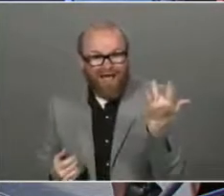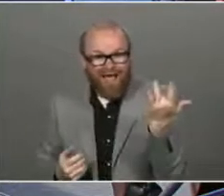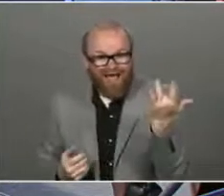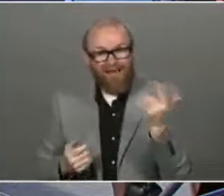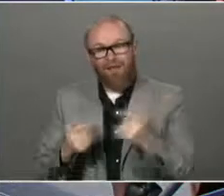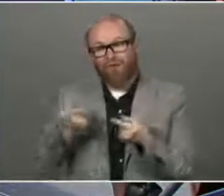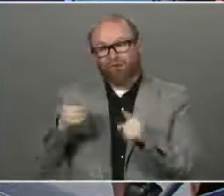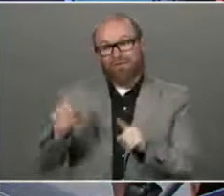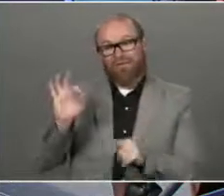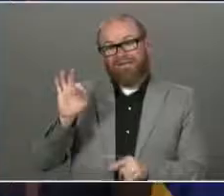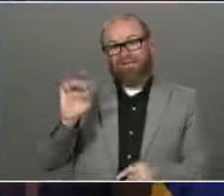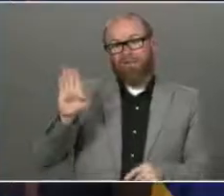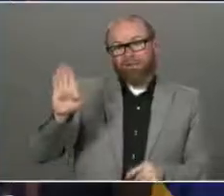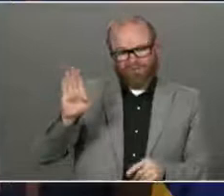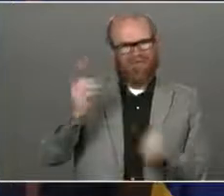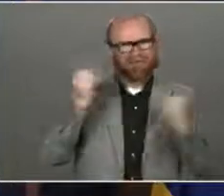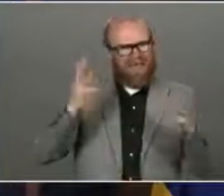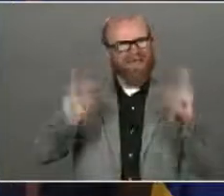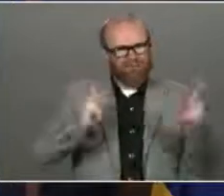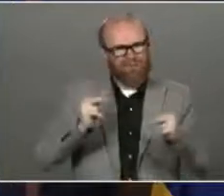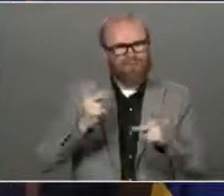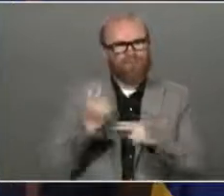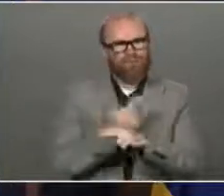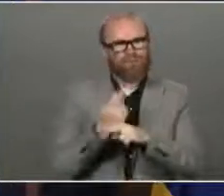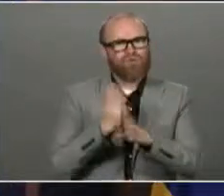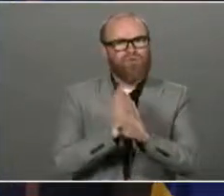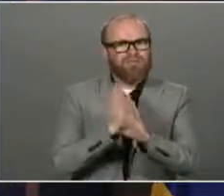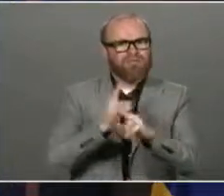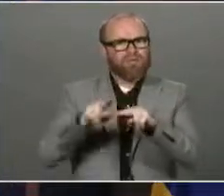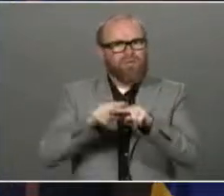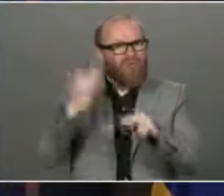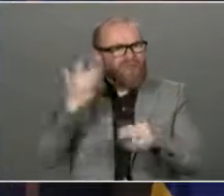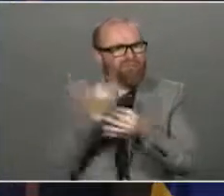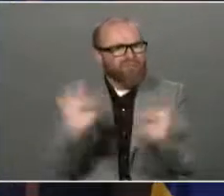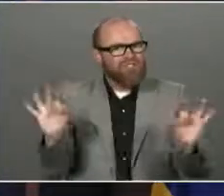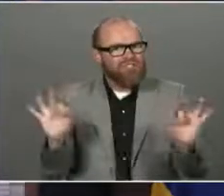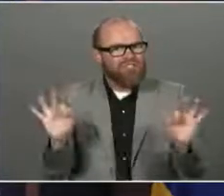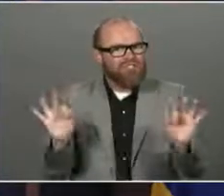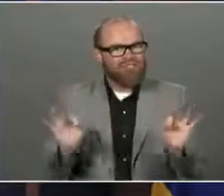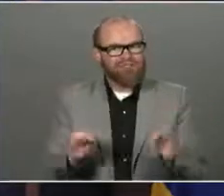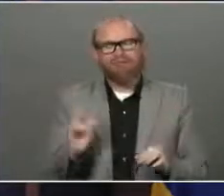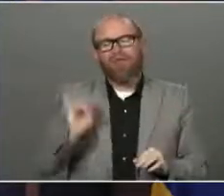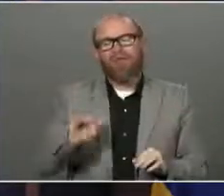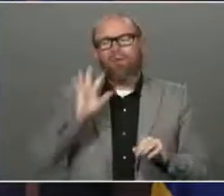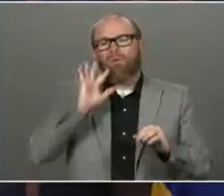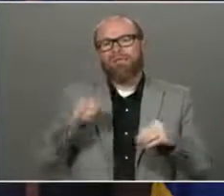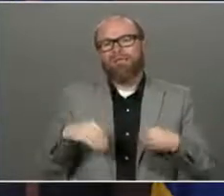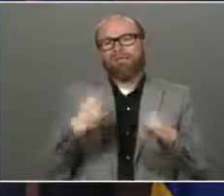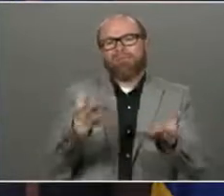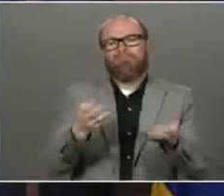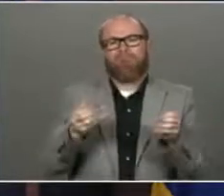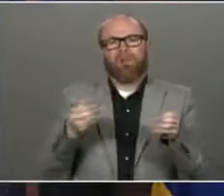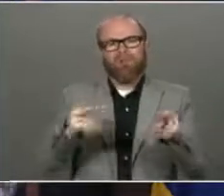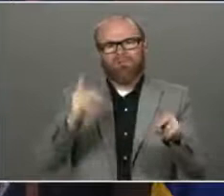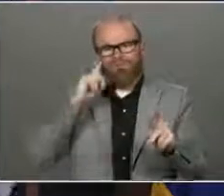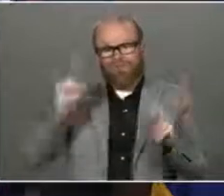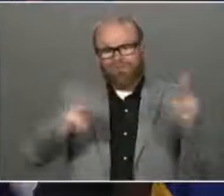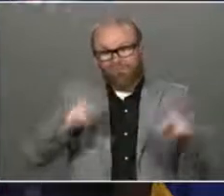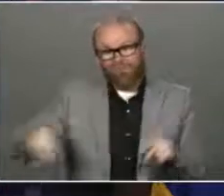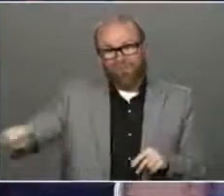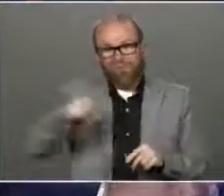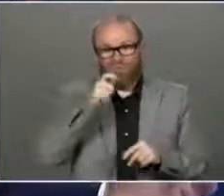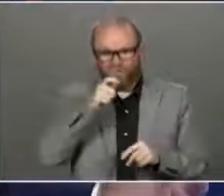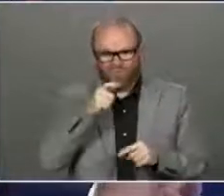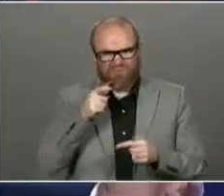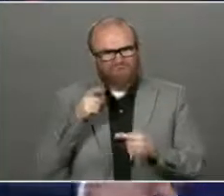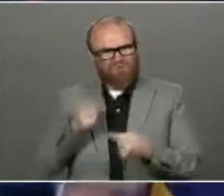in February and they were very positive. So there's that gives an opportunity for citizens that are struggling, that